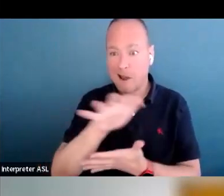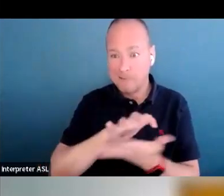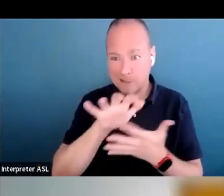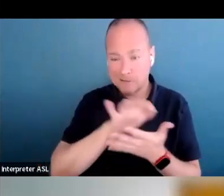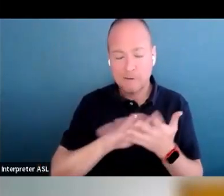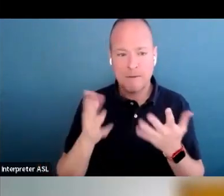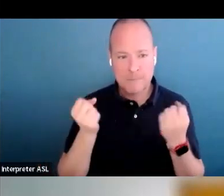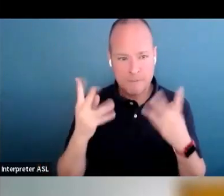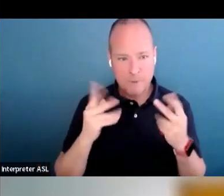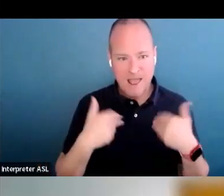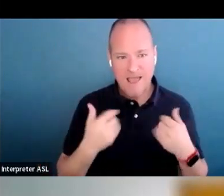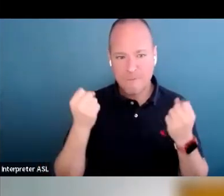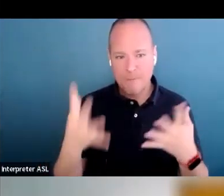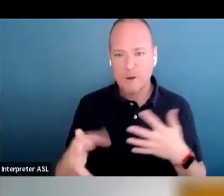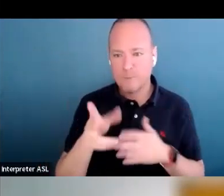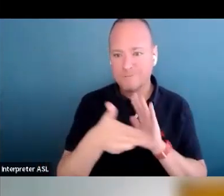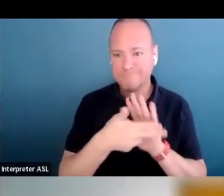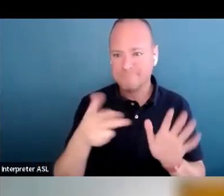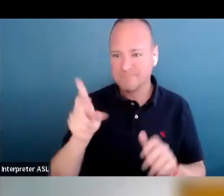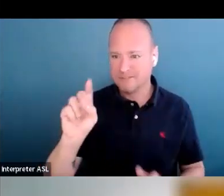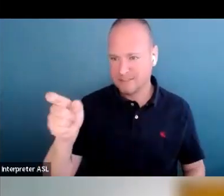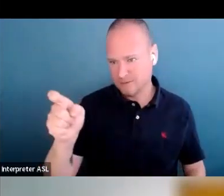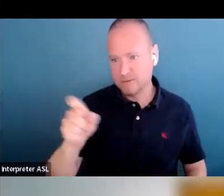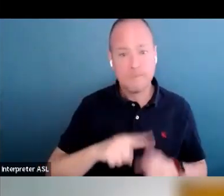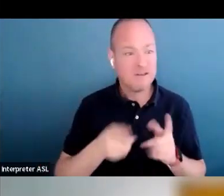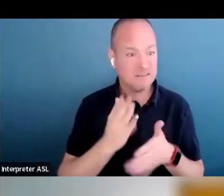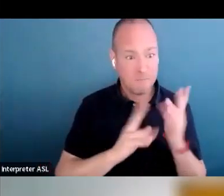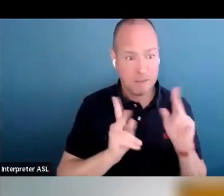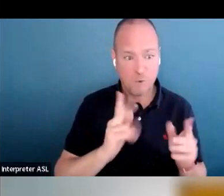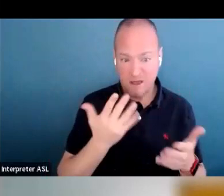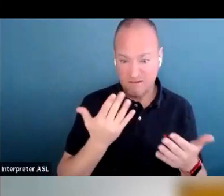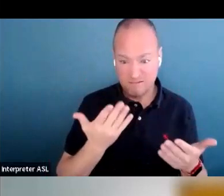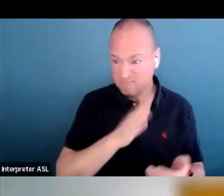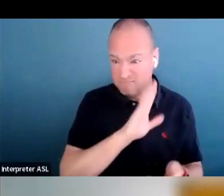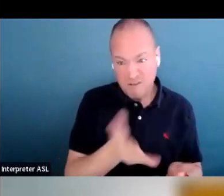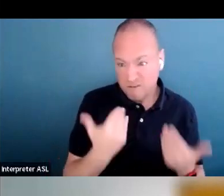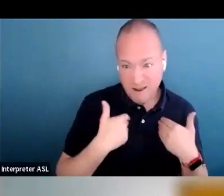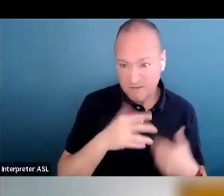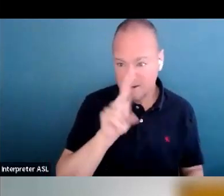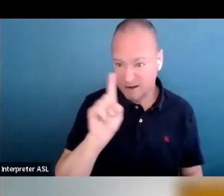but some of us will never have a diagnosis at all.